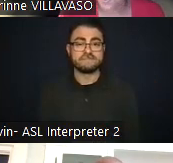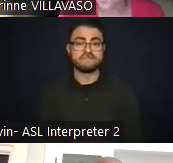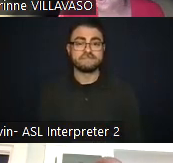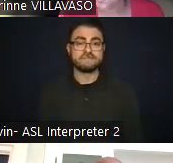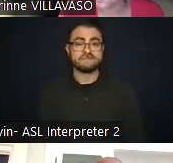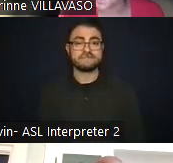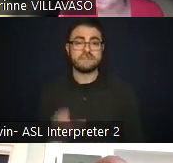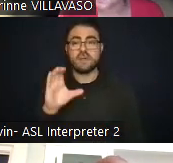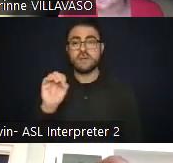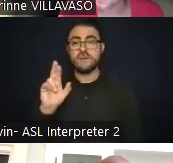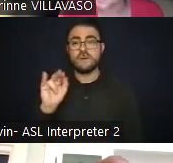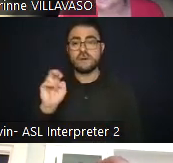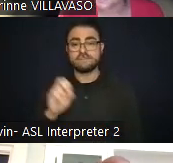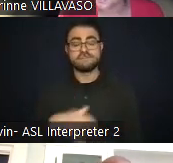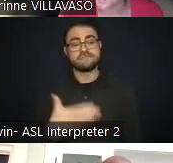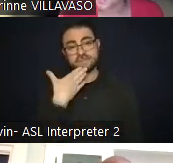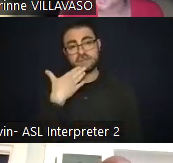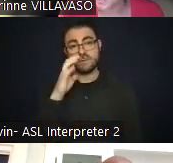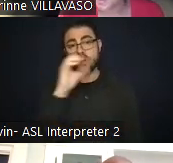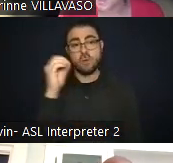Thank you, Co-Chair Obi.